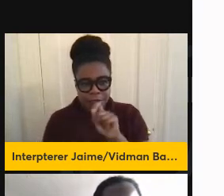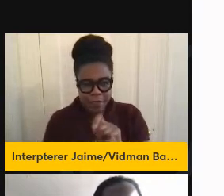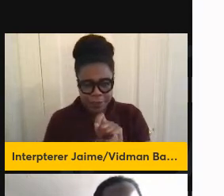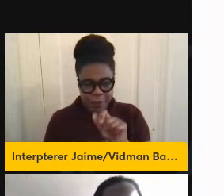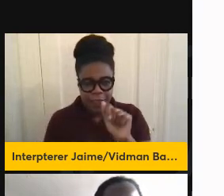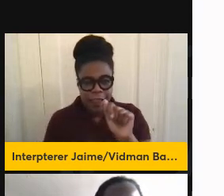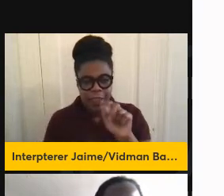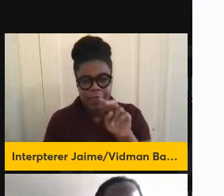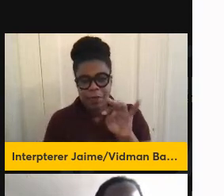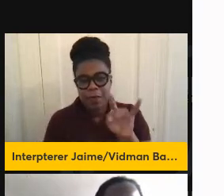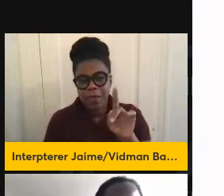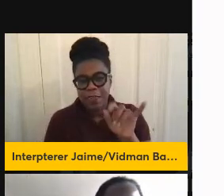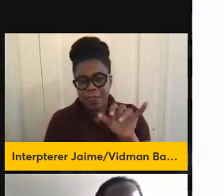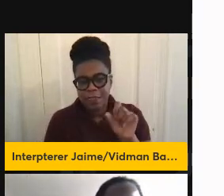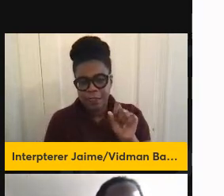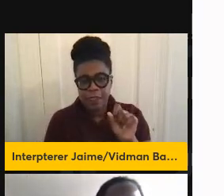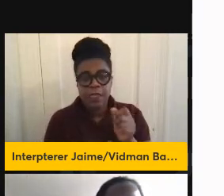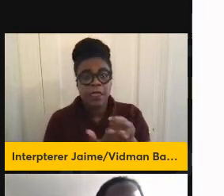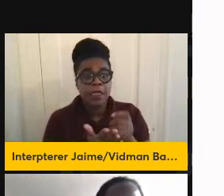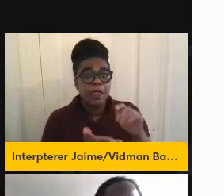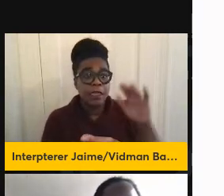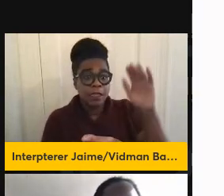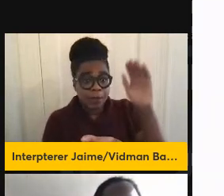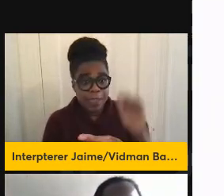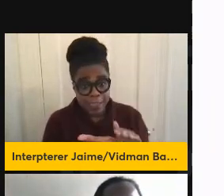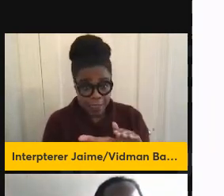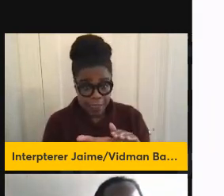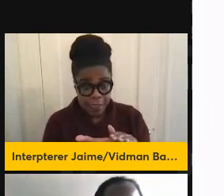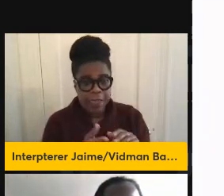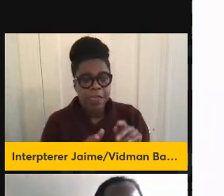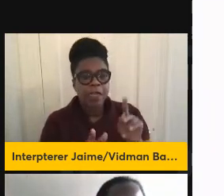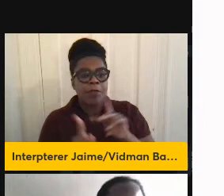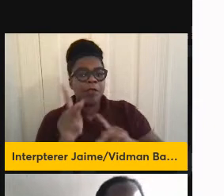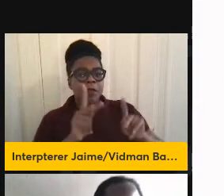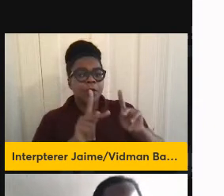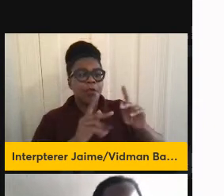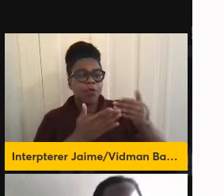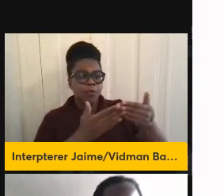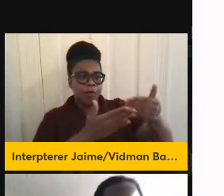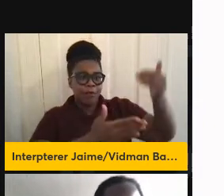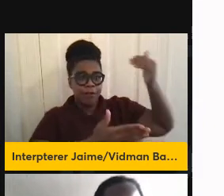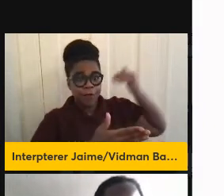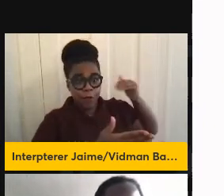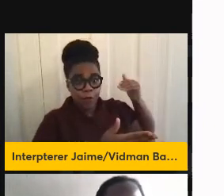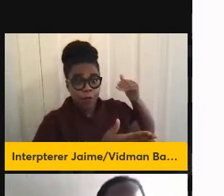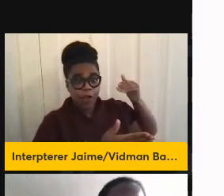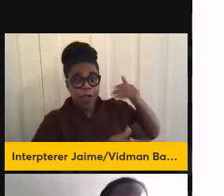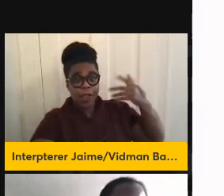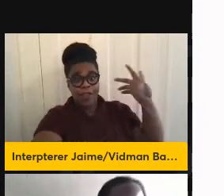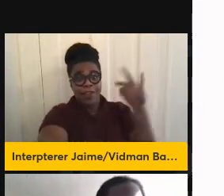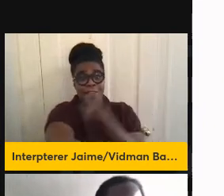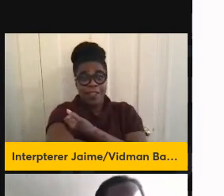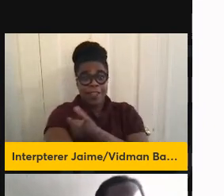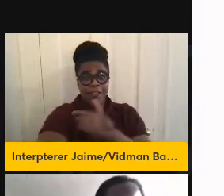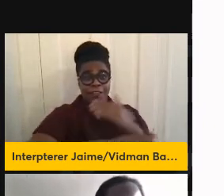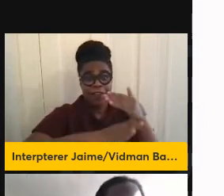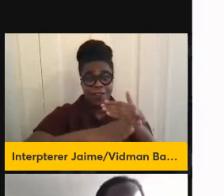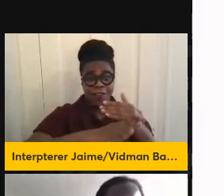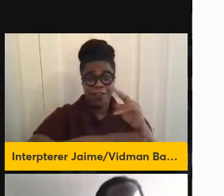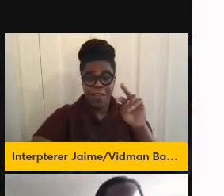antibodies depleted, but what people were previously vaccinated for, even decades prior, have also been